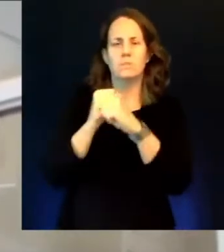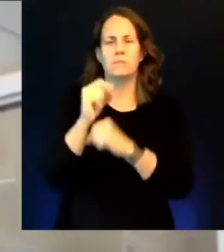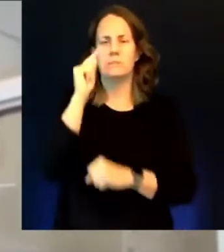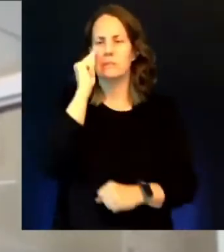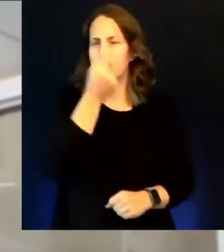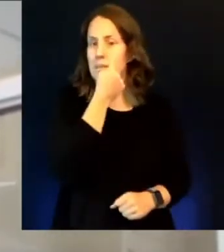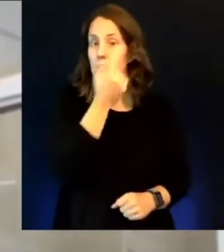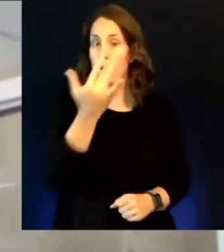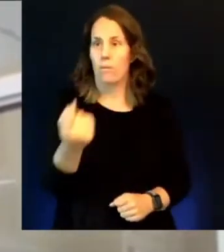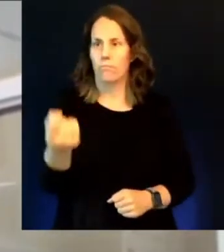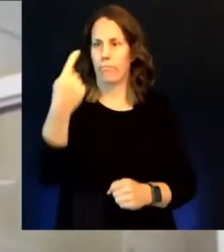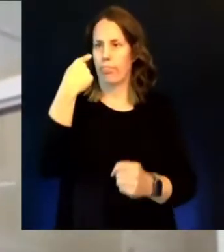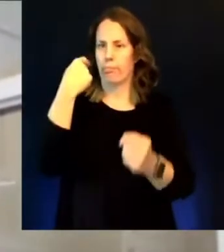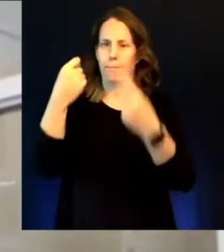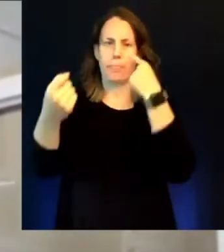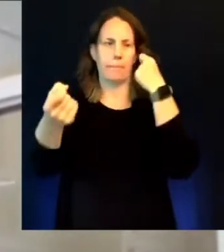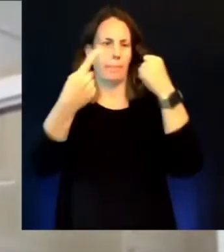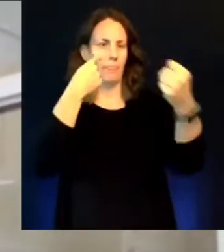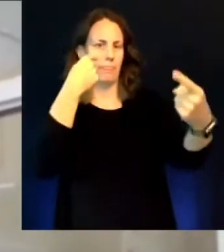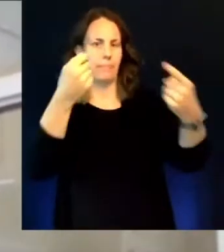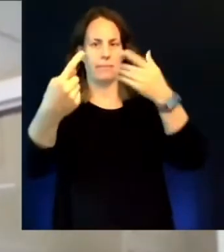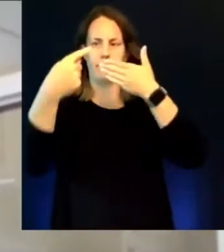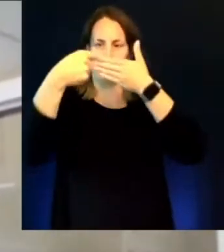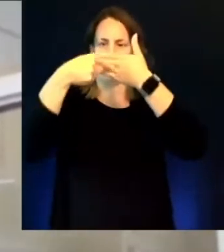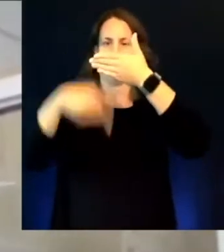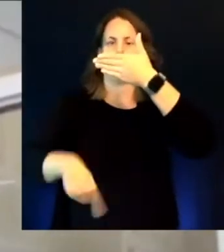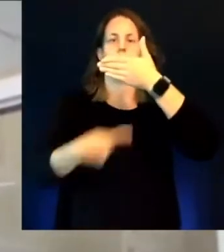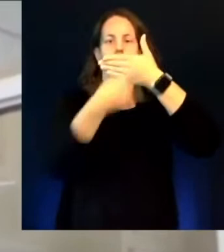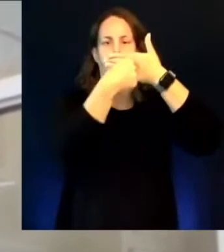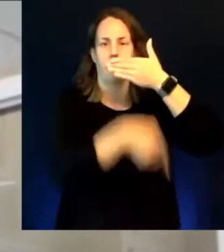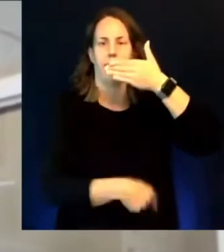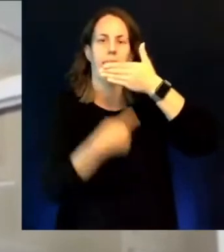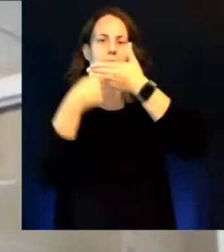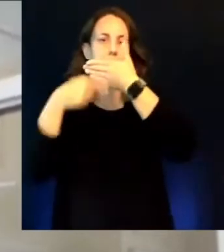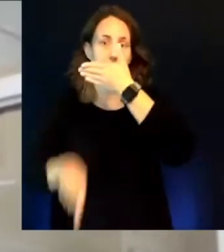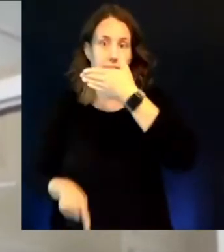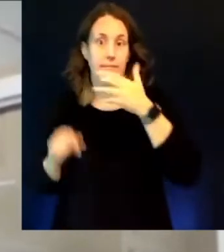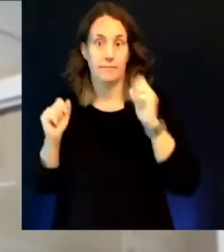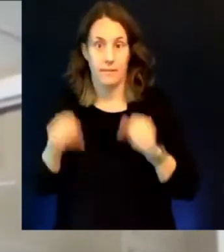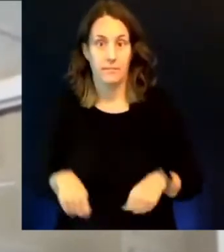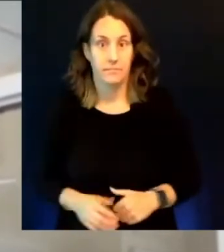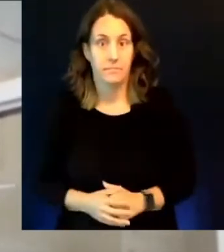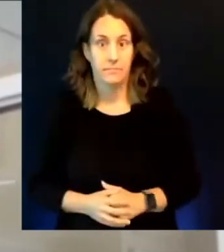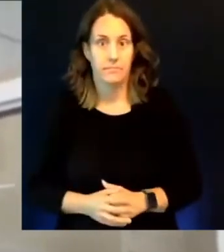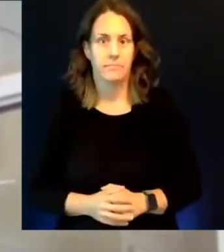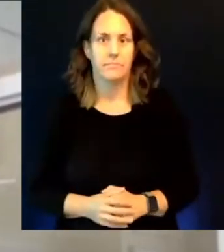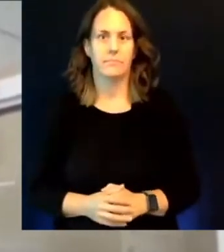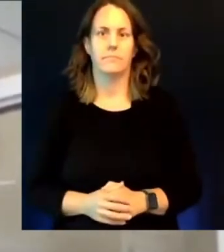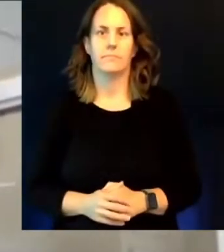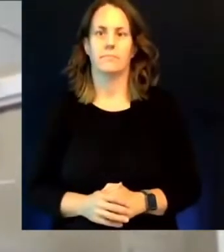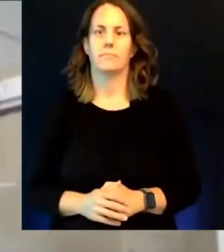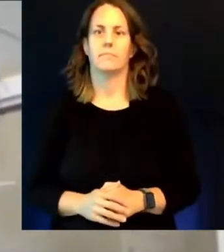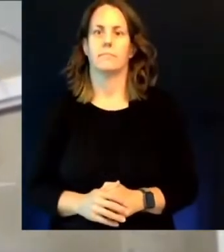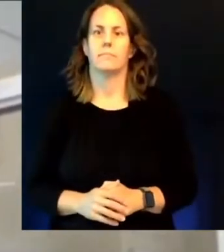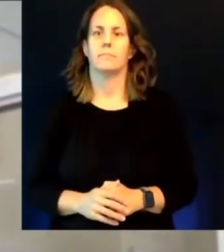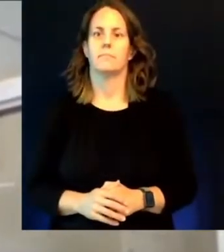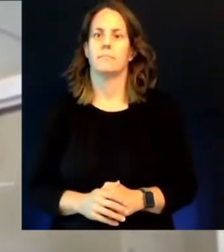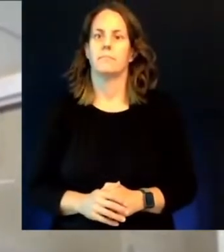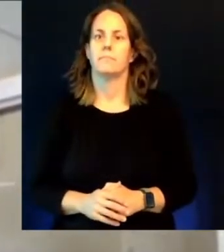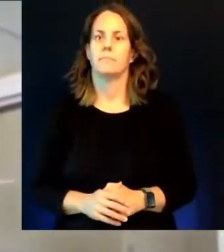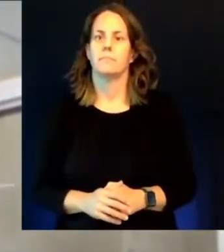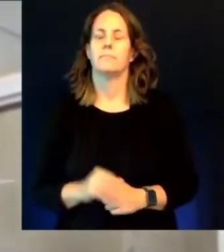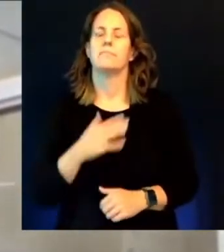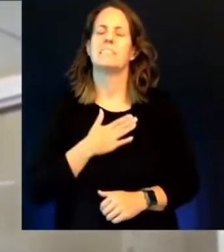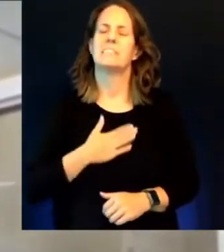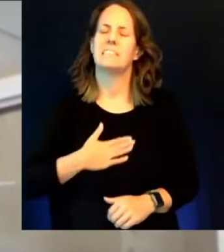safe as they would be if everyone were wearing masks. So my sense and my plea is that there's still time to make these